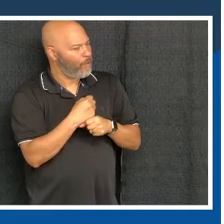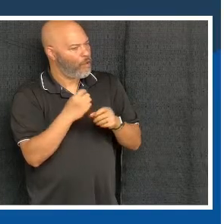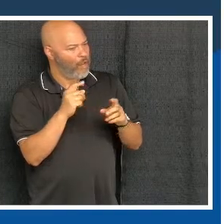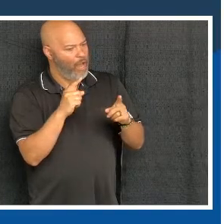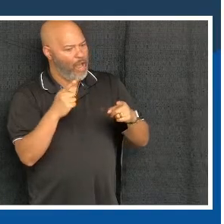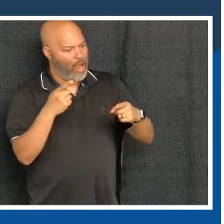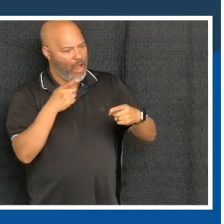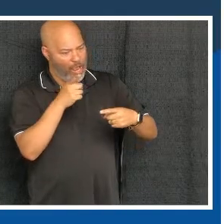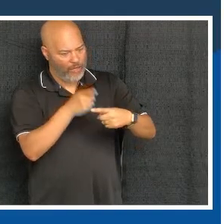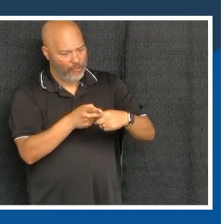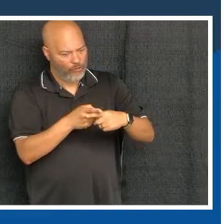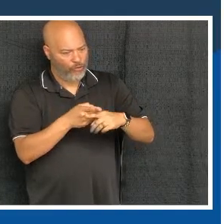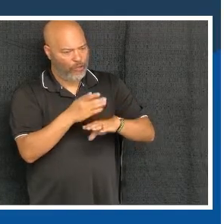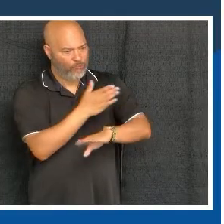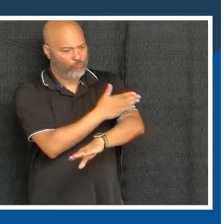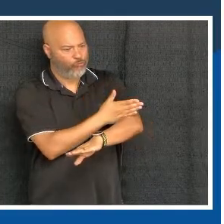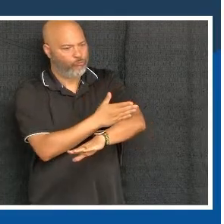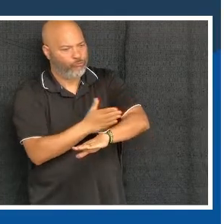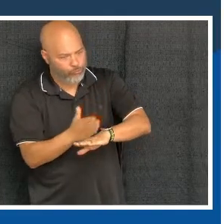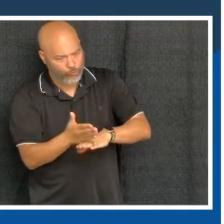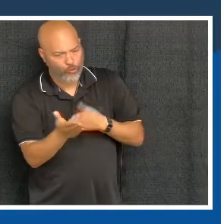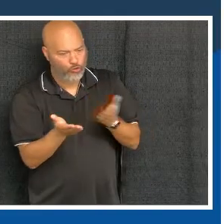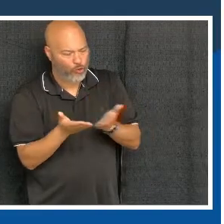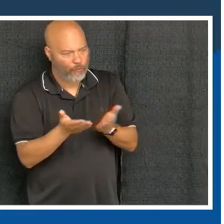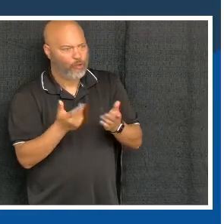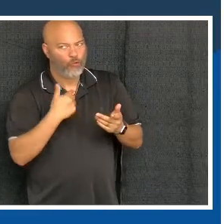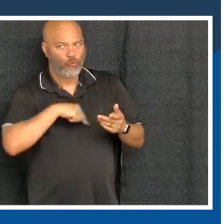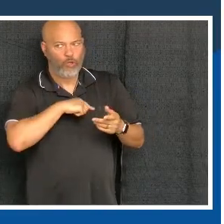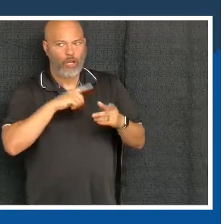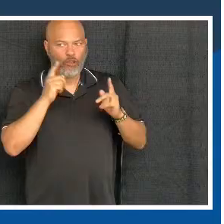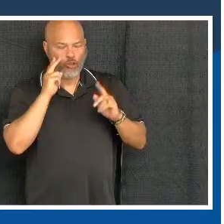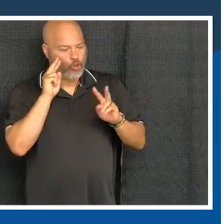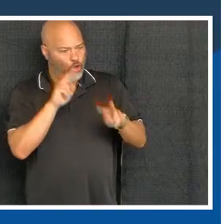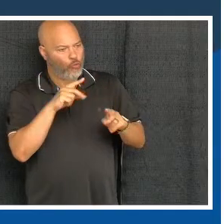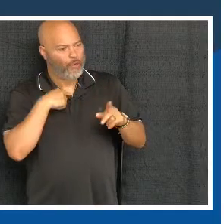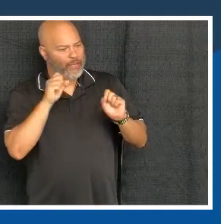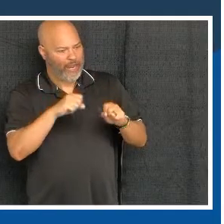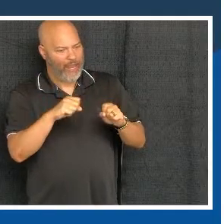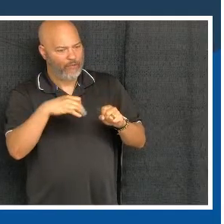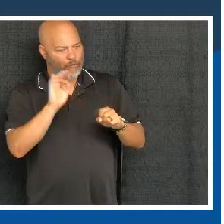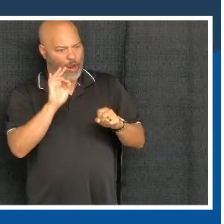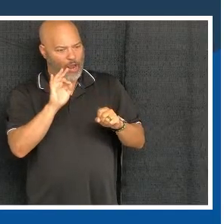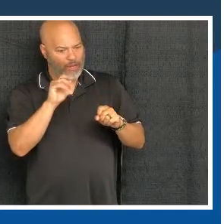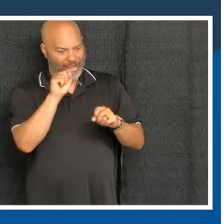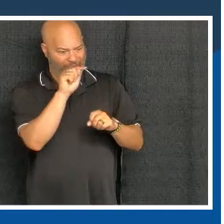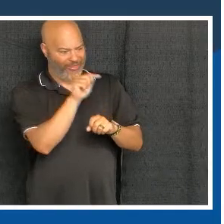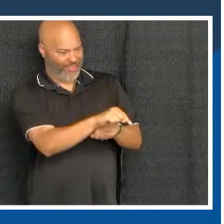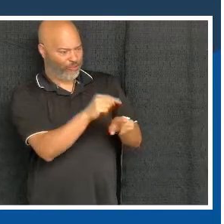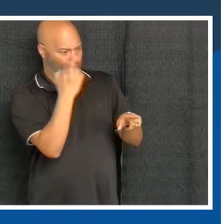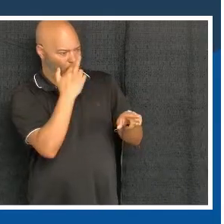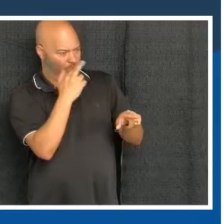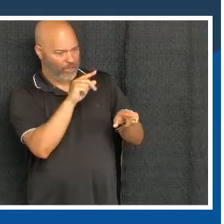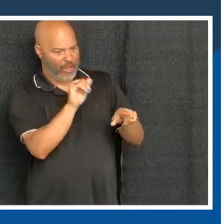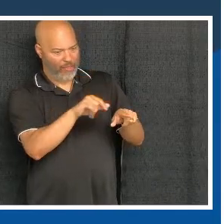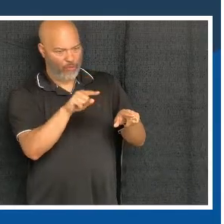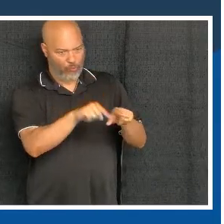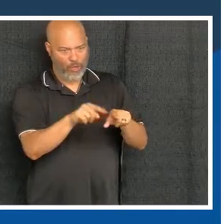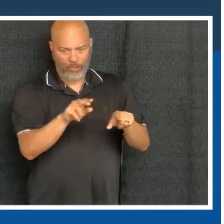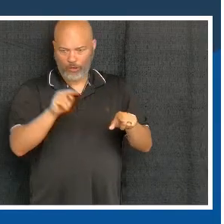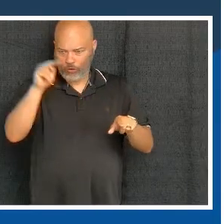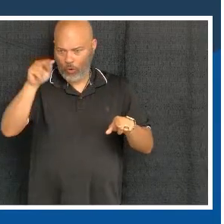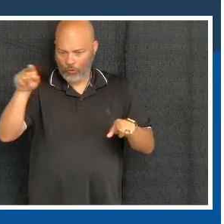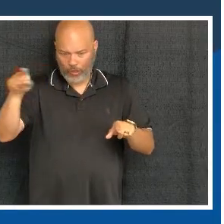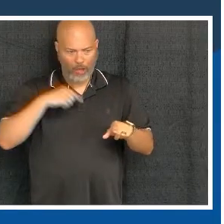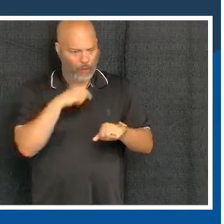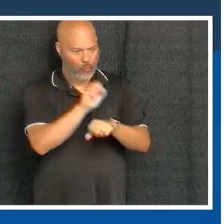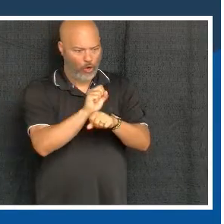intersection degrade in service. What we're looking for is, can we point to this development and the one to the north, and we've been working with